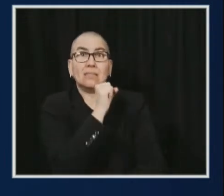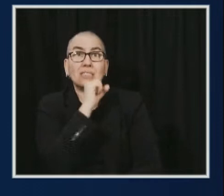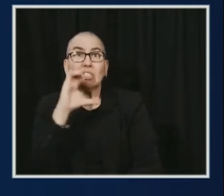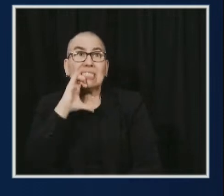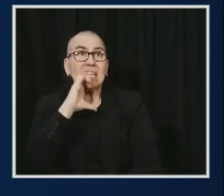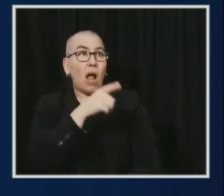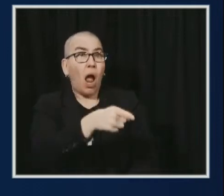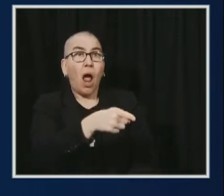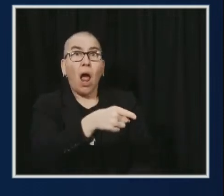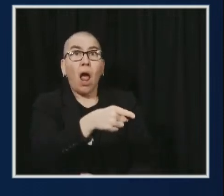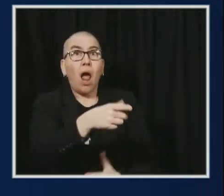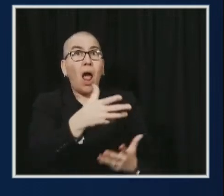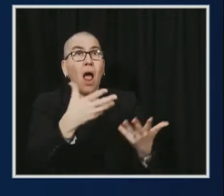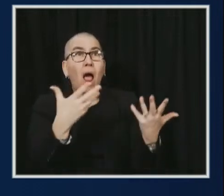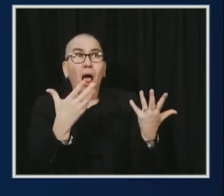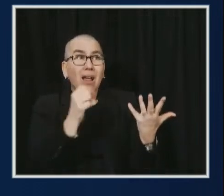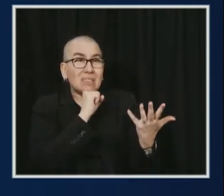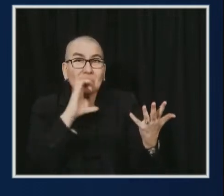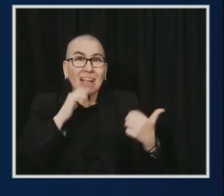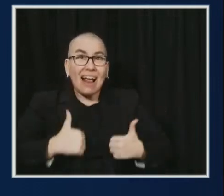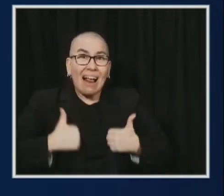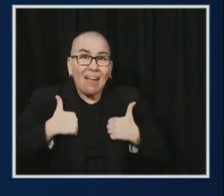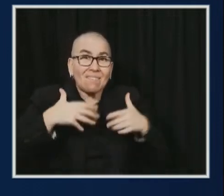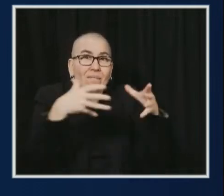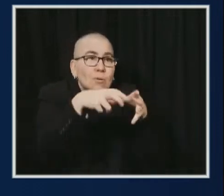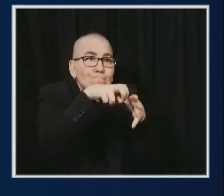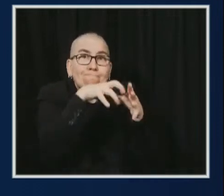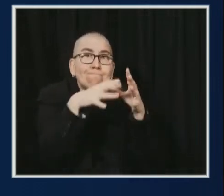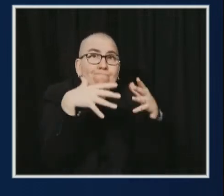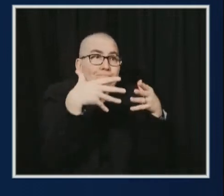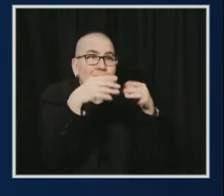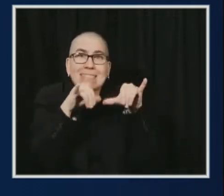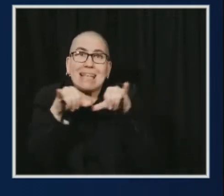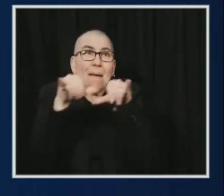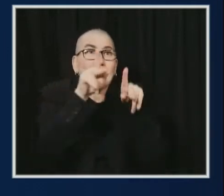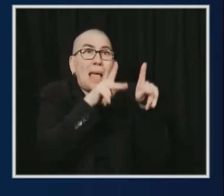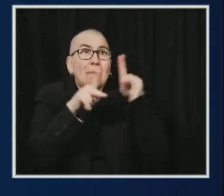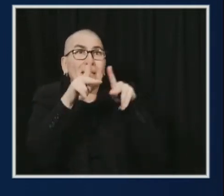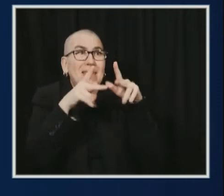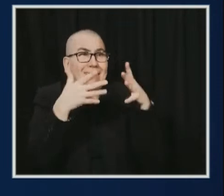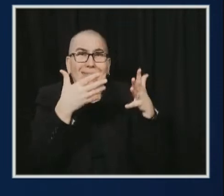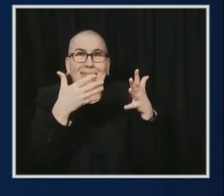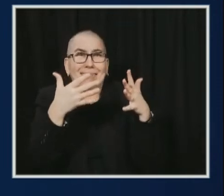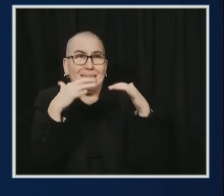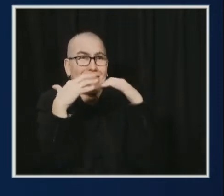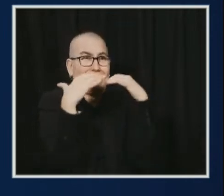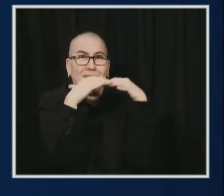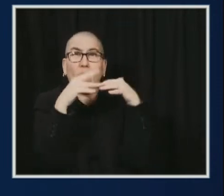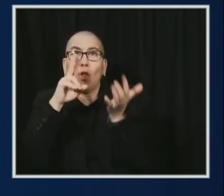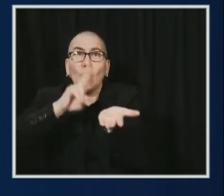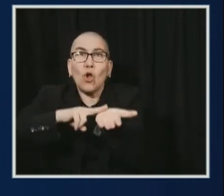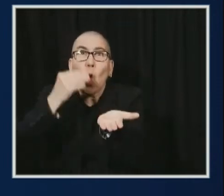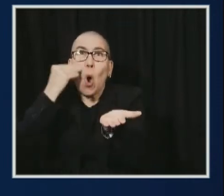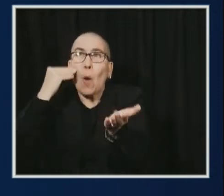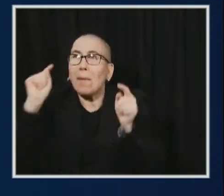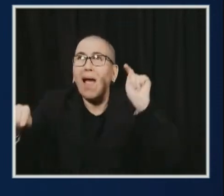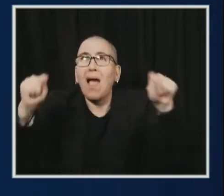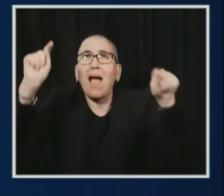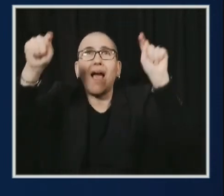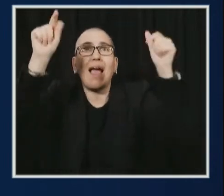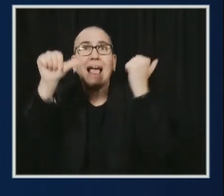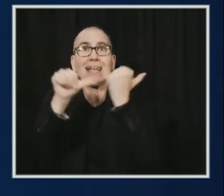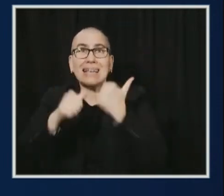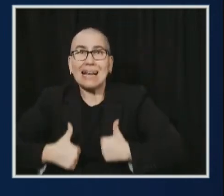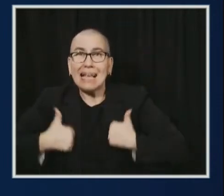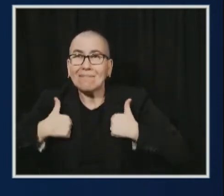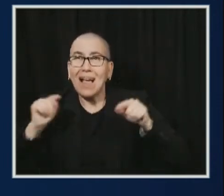living facilities. And we have thousands of those in Minnesota. And 95% of long-term care facilities are not only